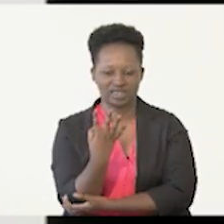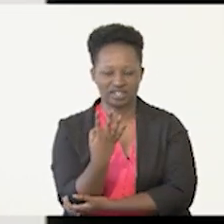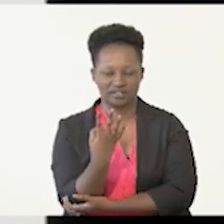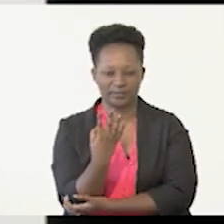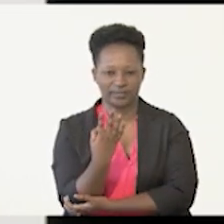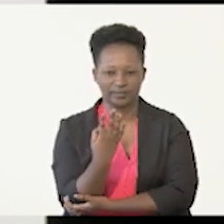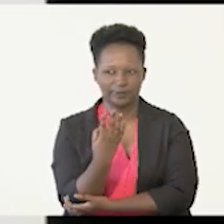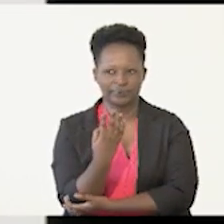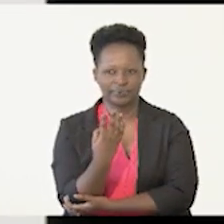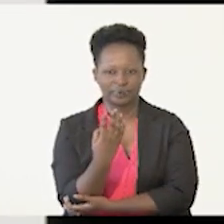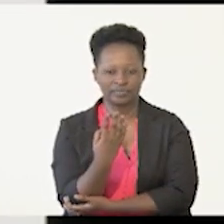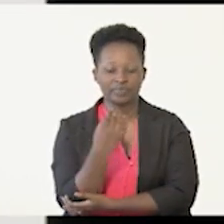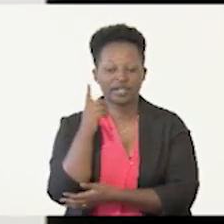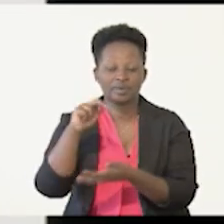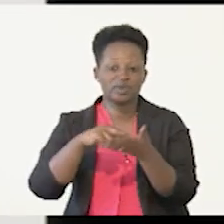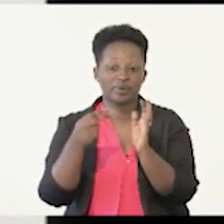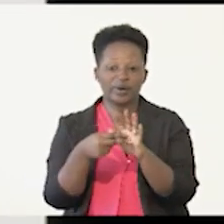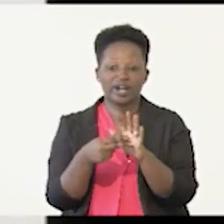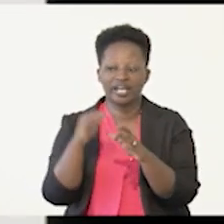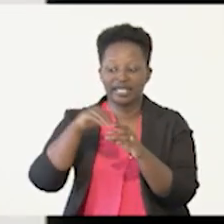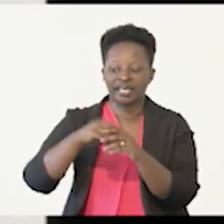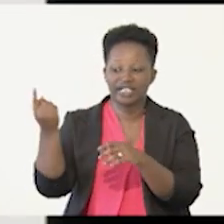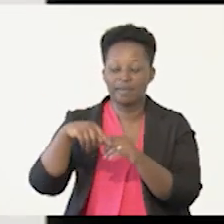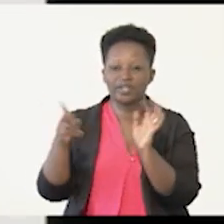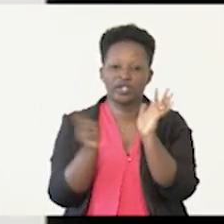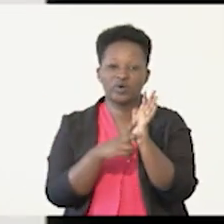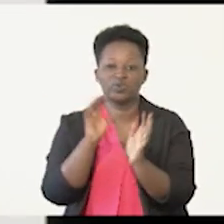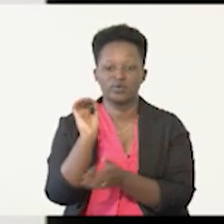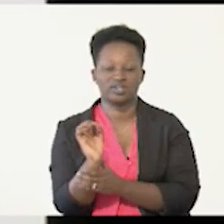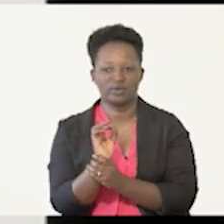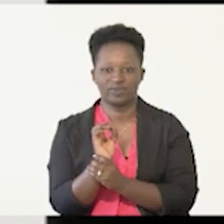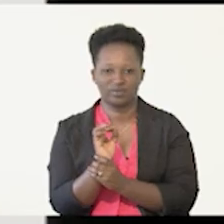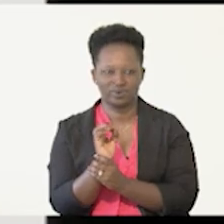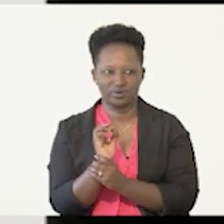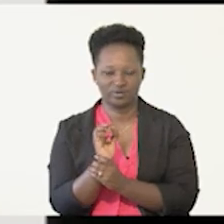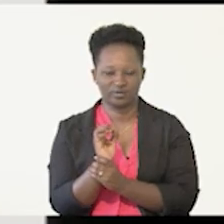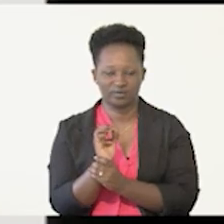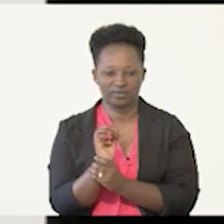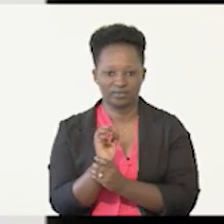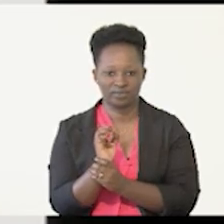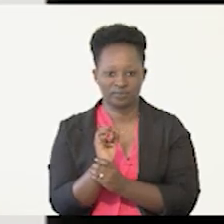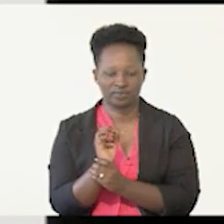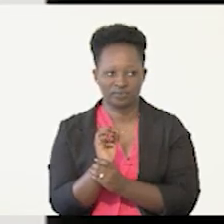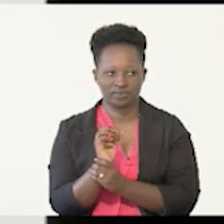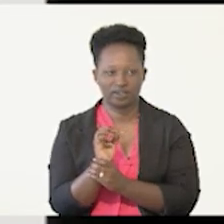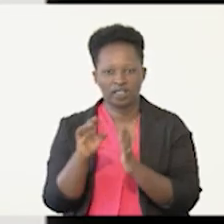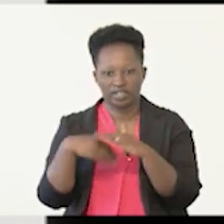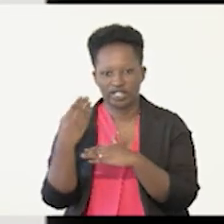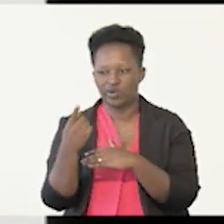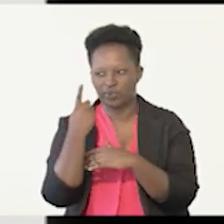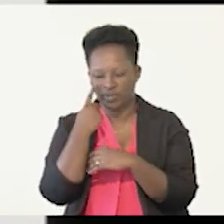earn anything, that means his income is 0. His income is 0. You come back to our linear